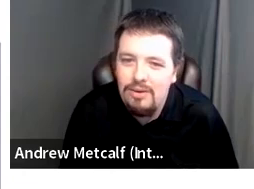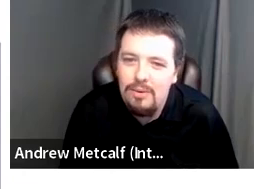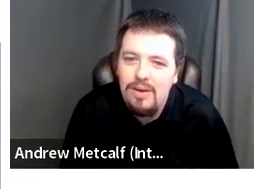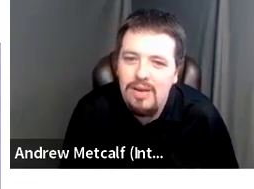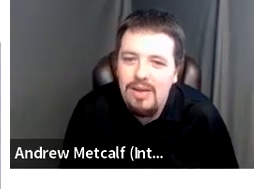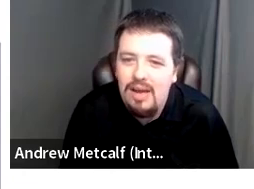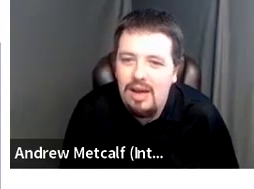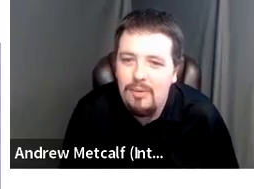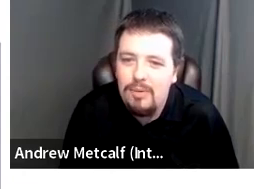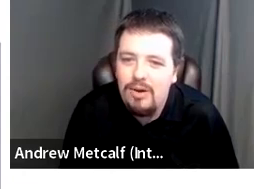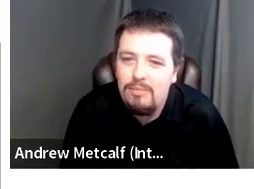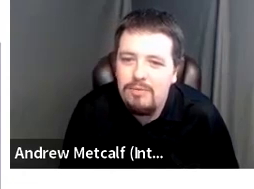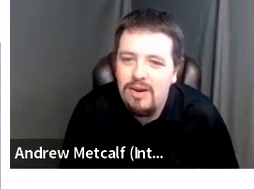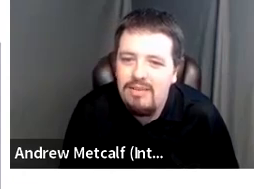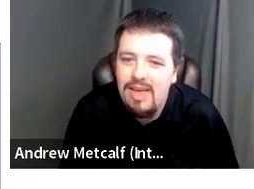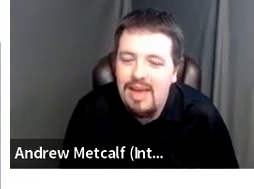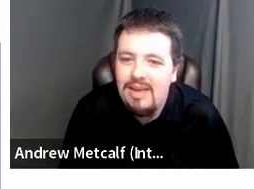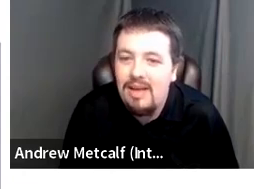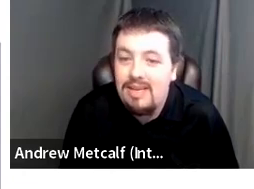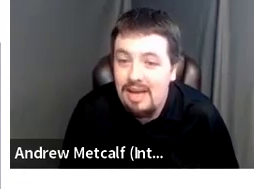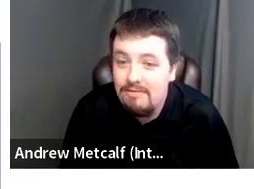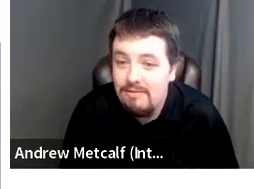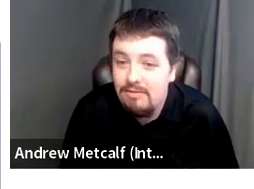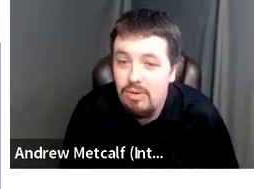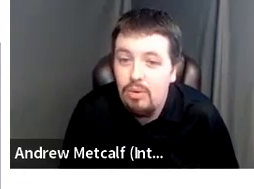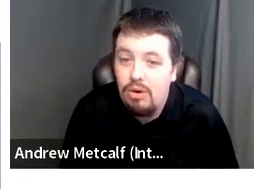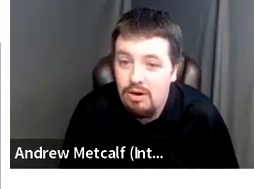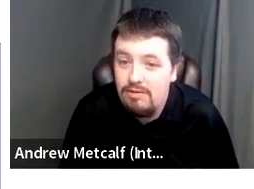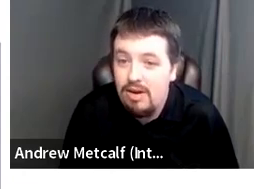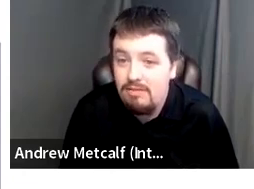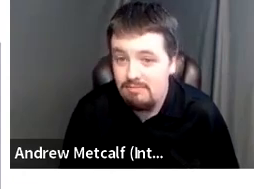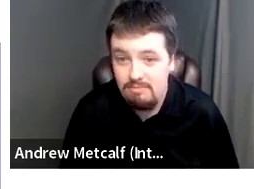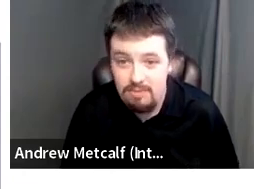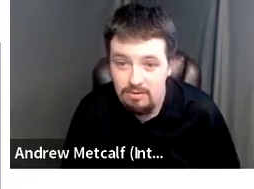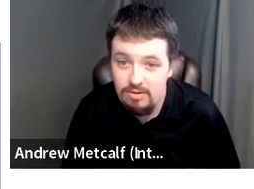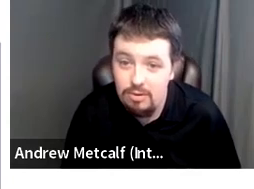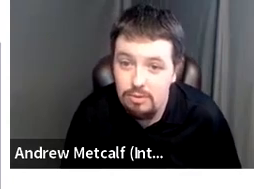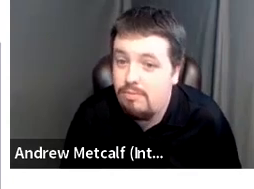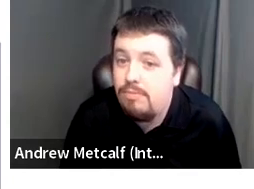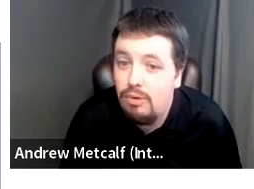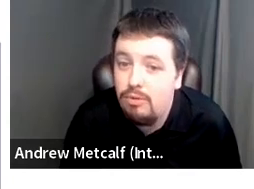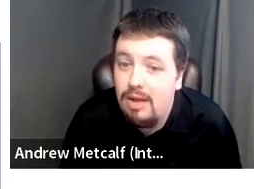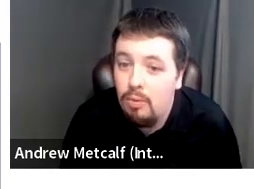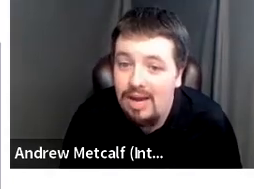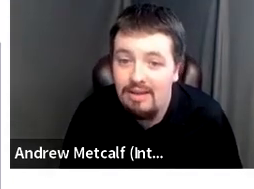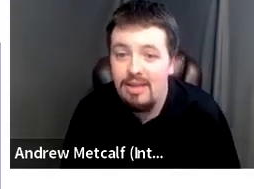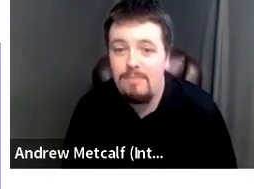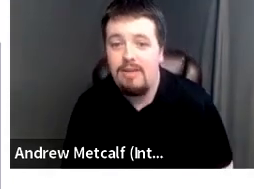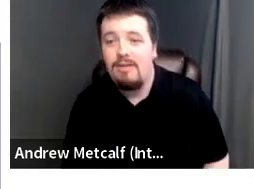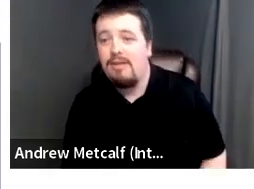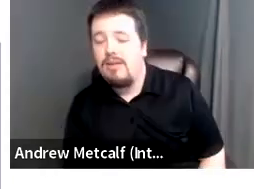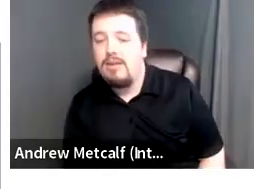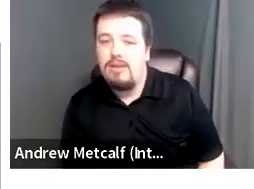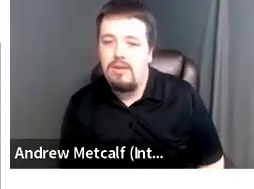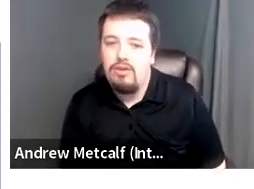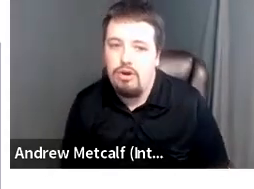thing too. We prefer to say deaf or hard of hearing. Those are the two most widely accepted